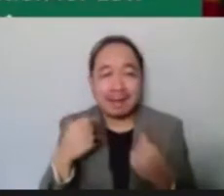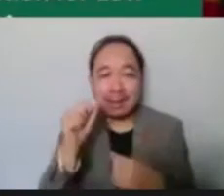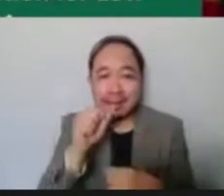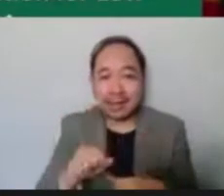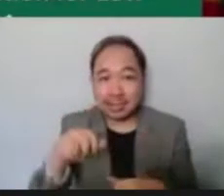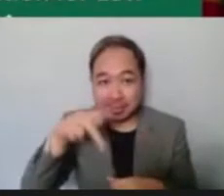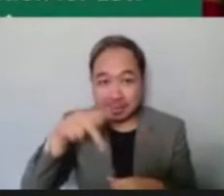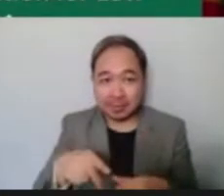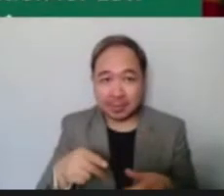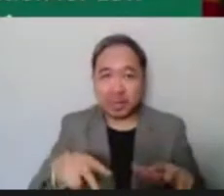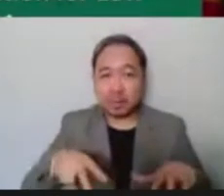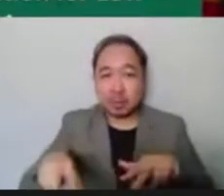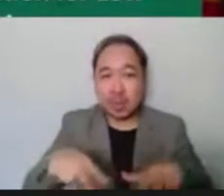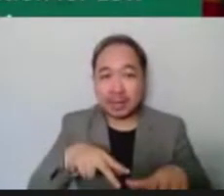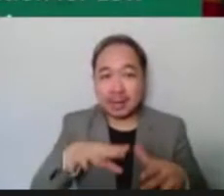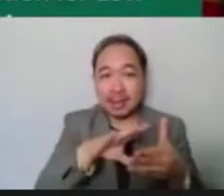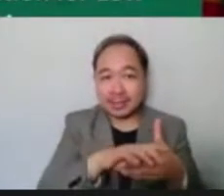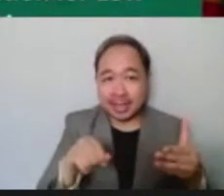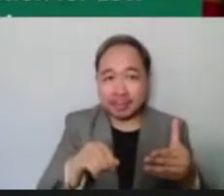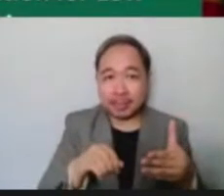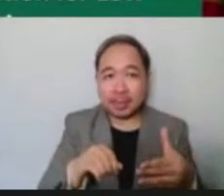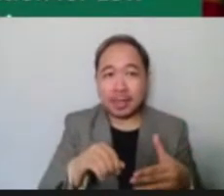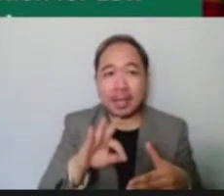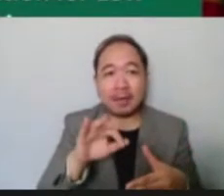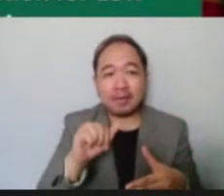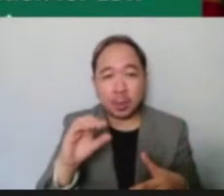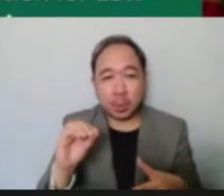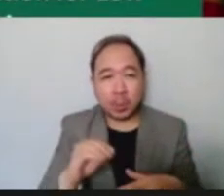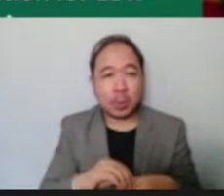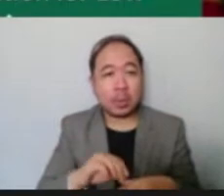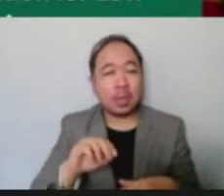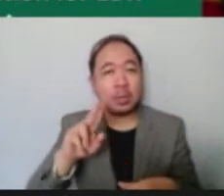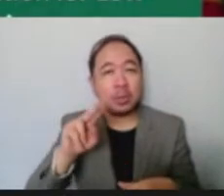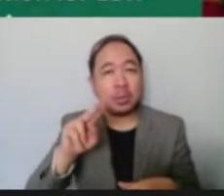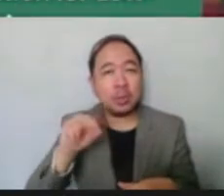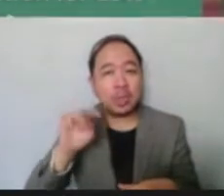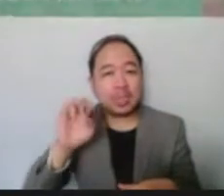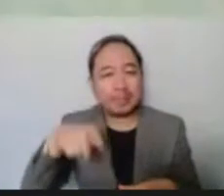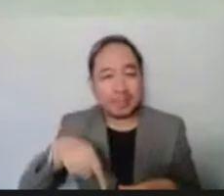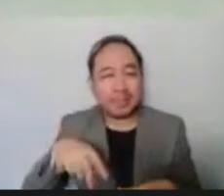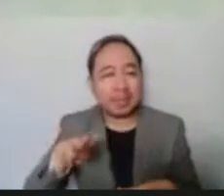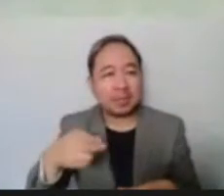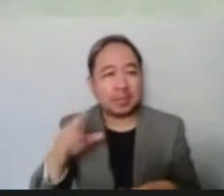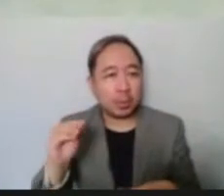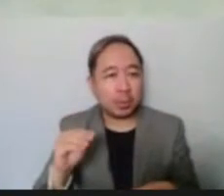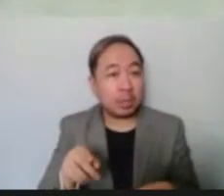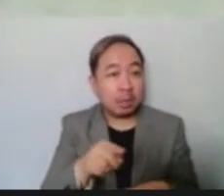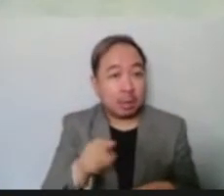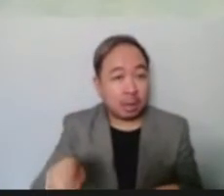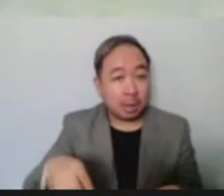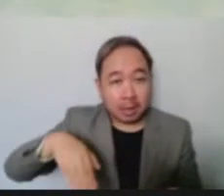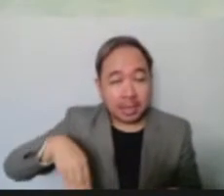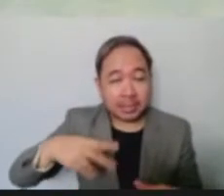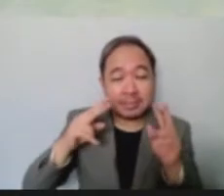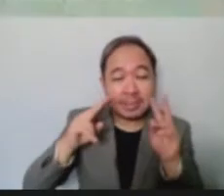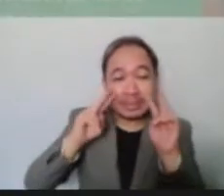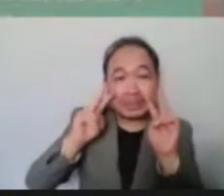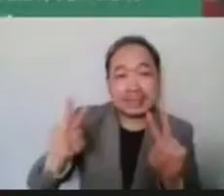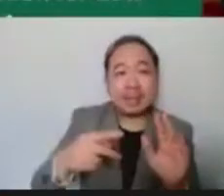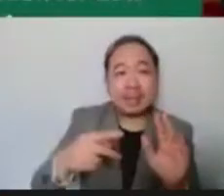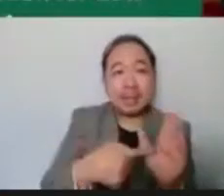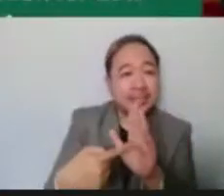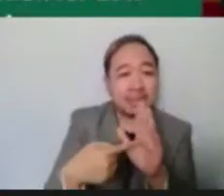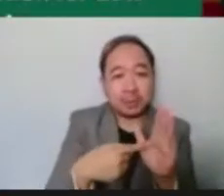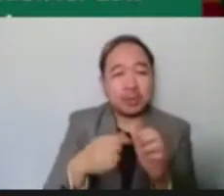who also if you have not yet visited the exhibition pools we welcome you for tour